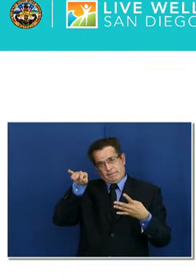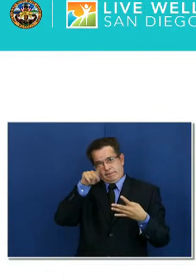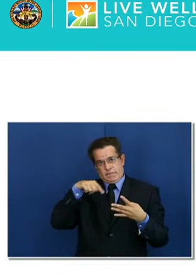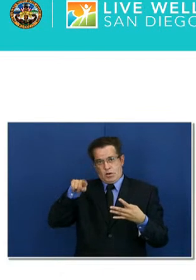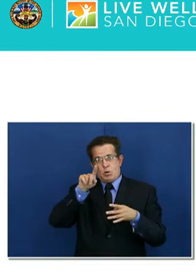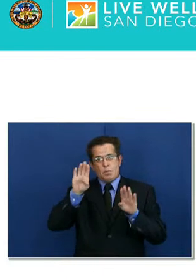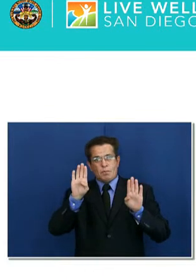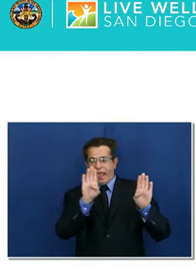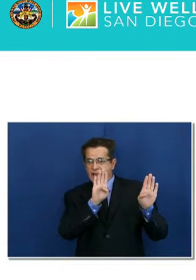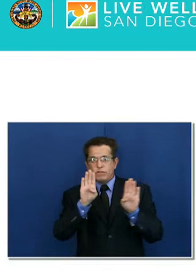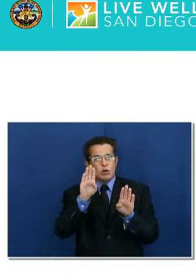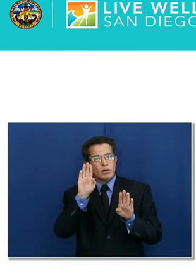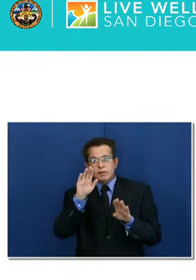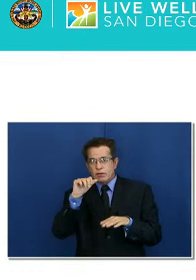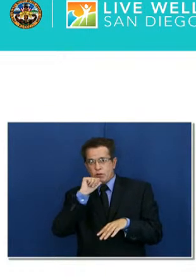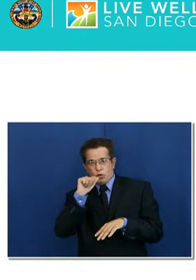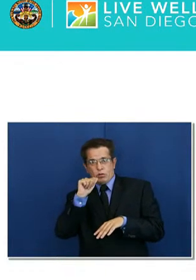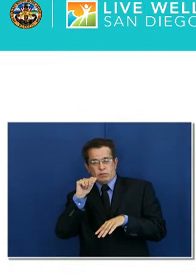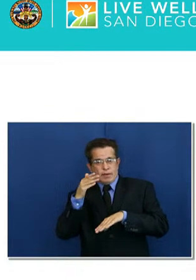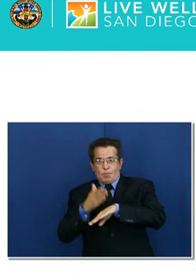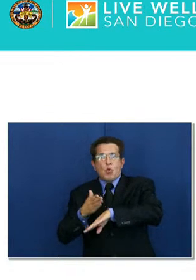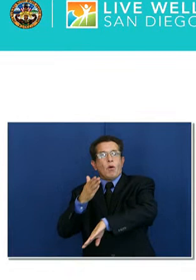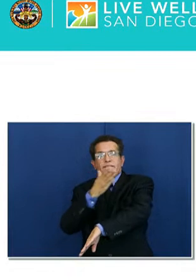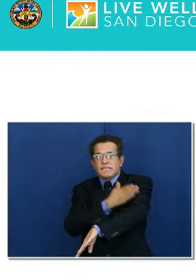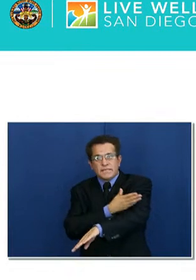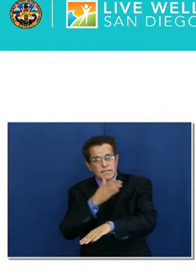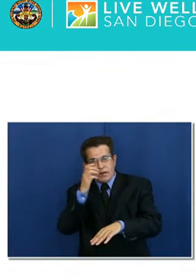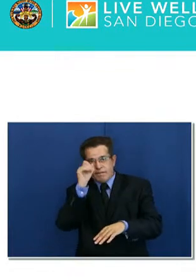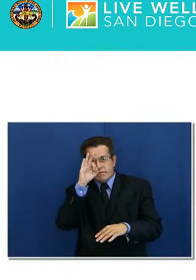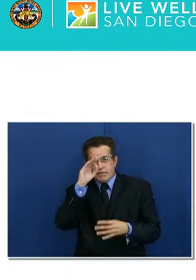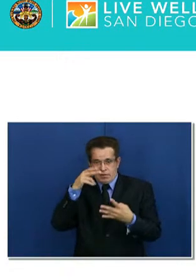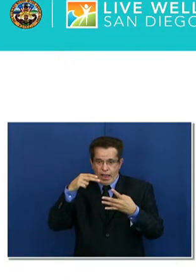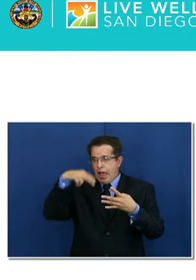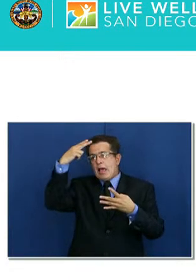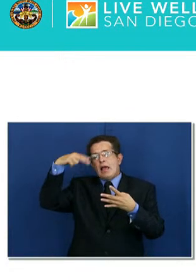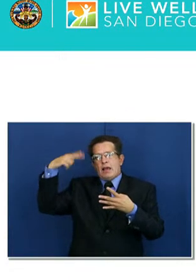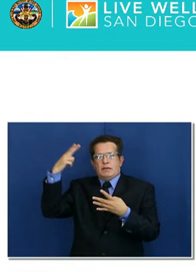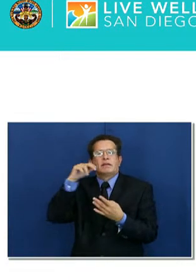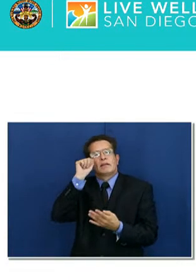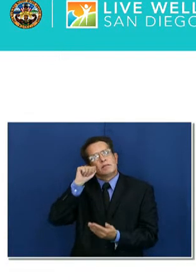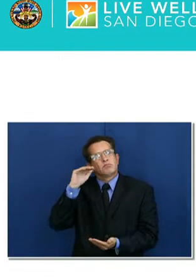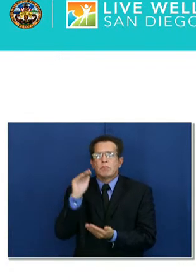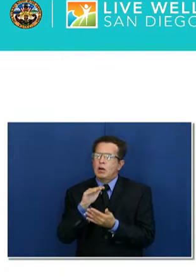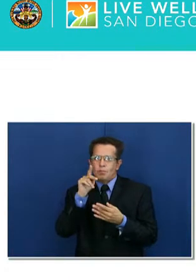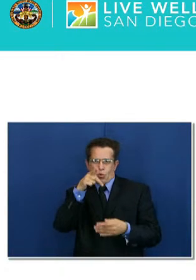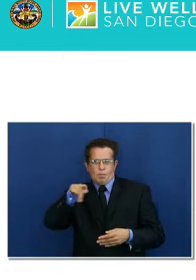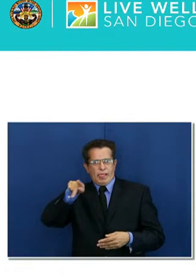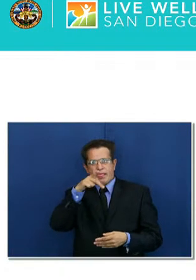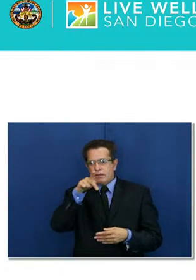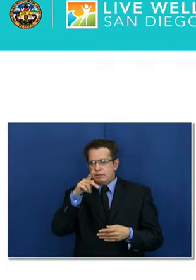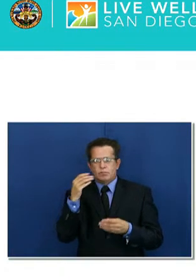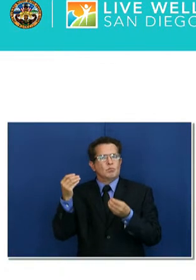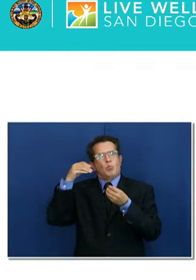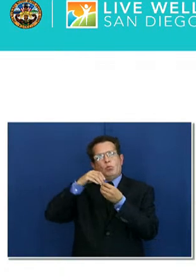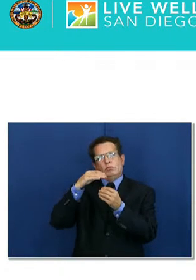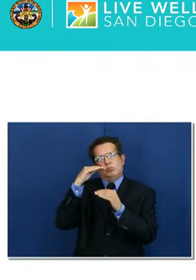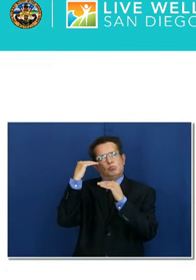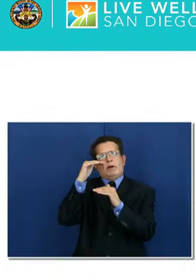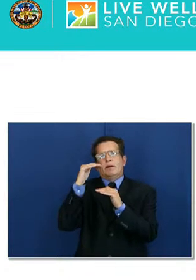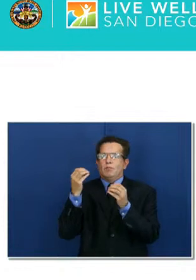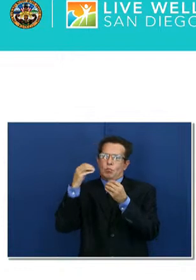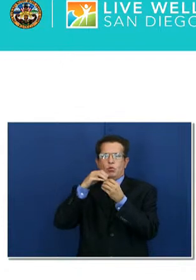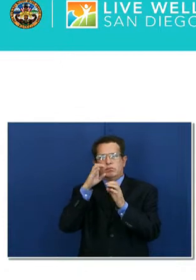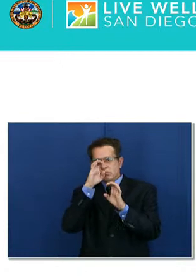behavior does not change, we could see the county going to the purple tier with limitations in business